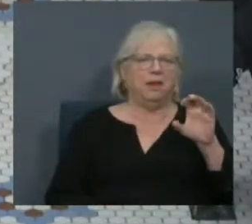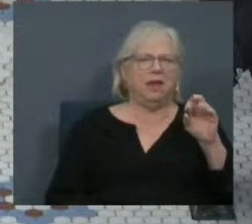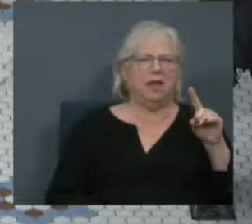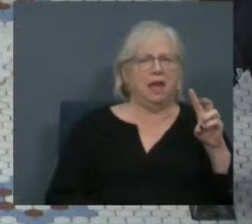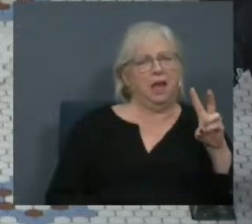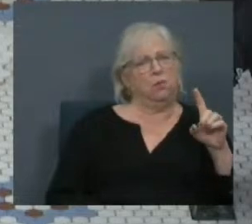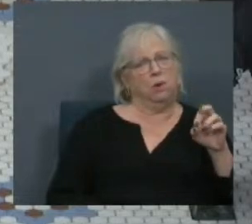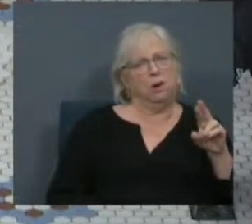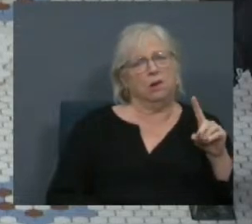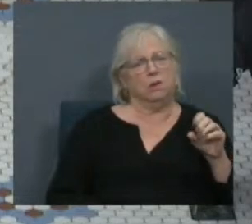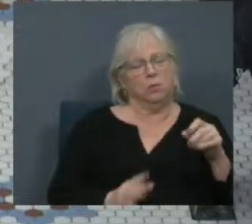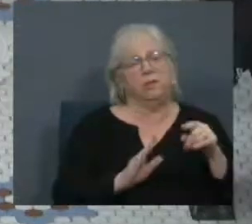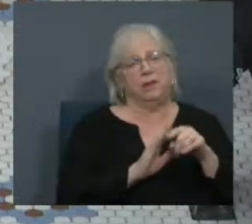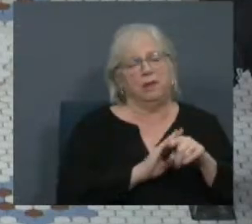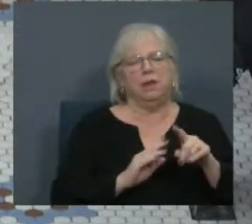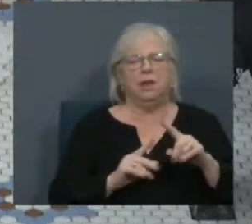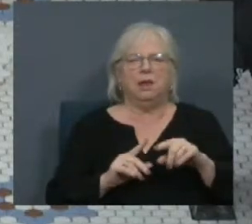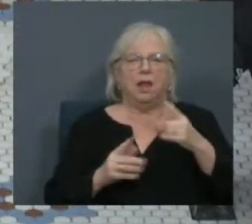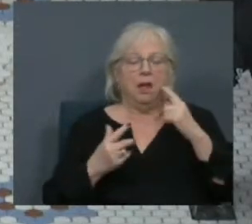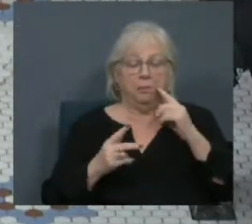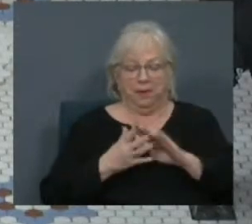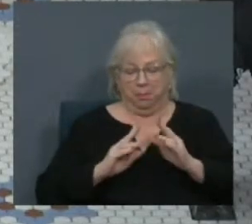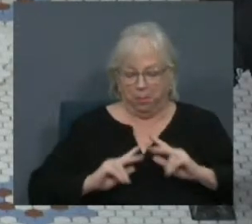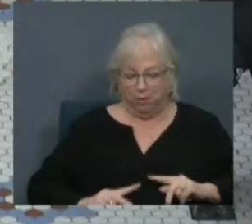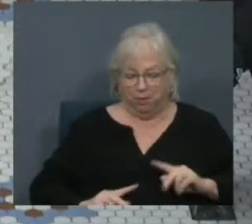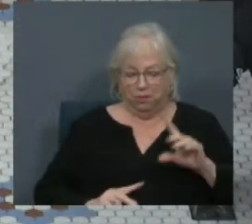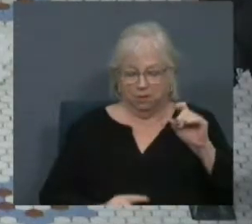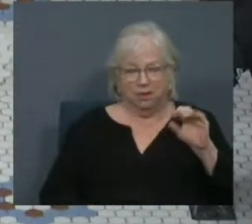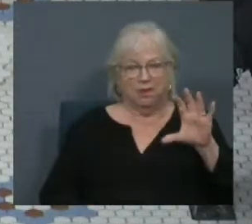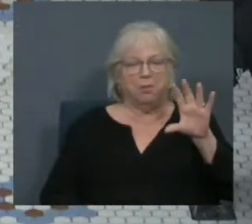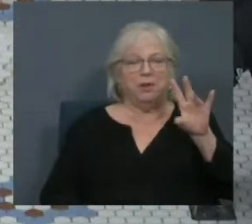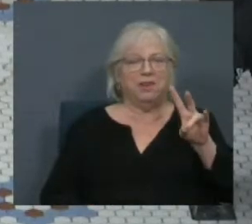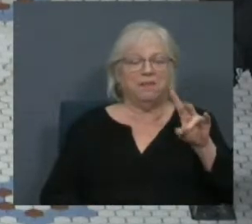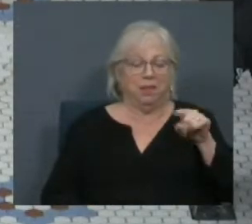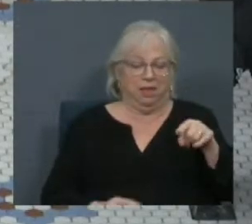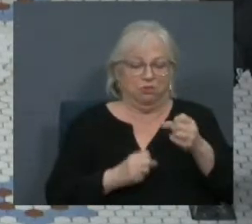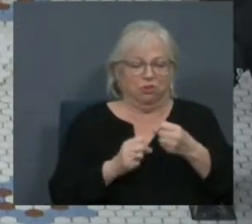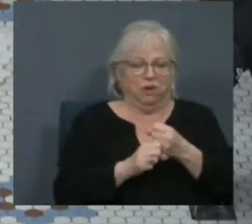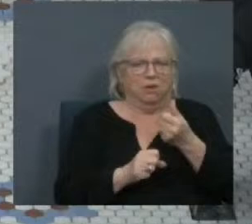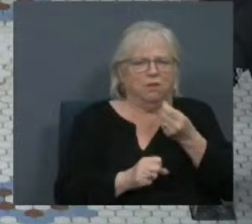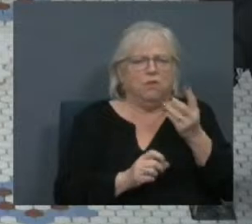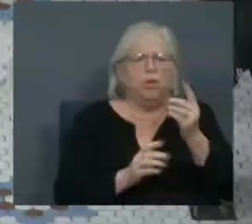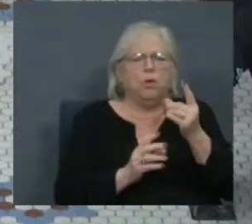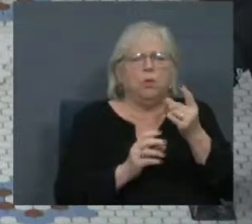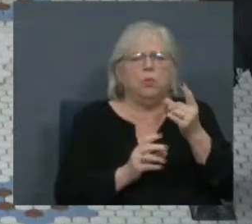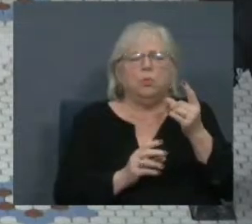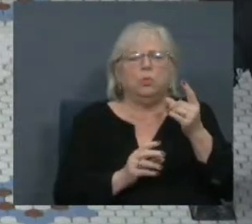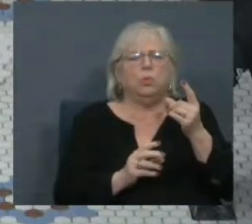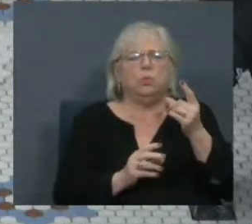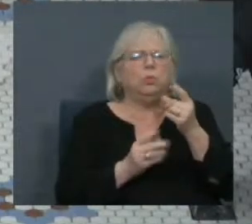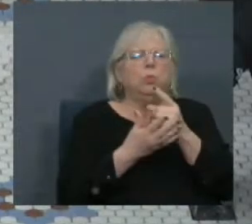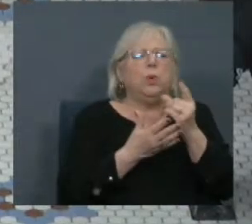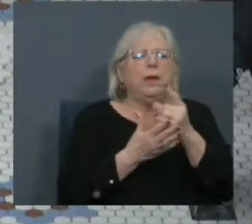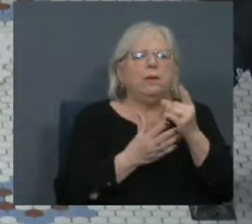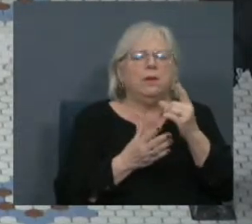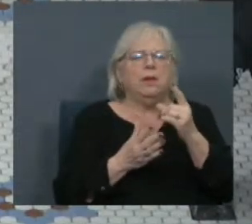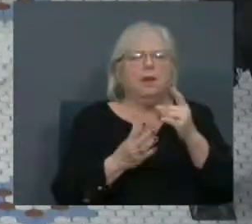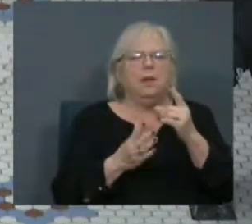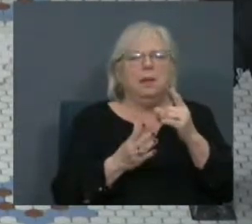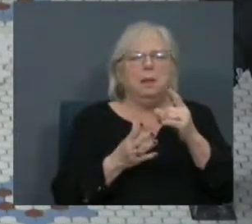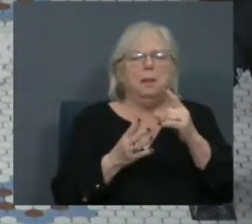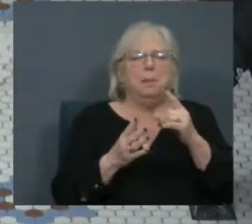think December 7th of this year, in just a few weeks, makes 10